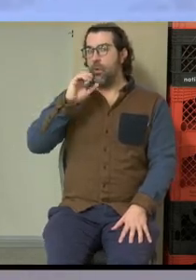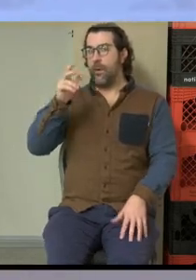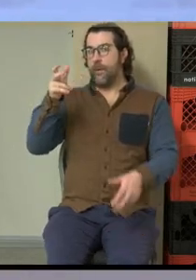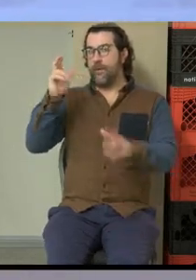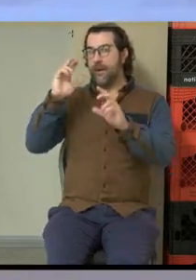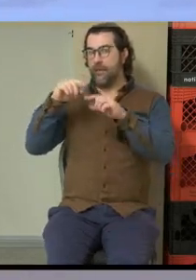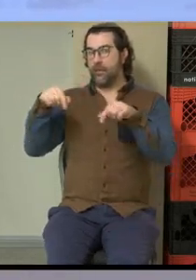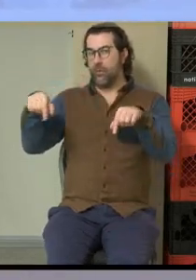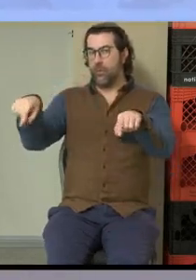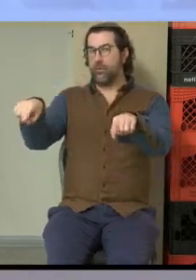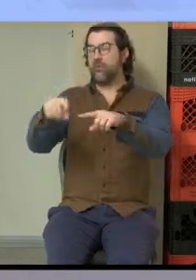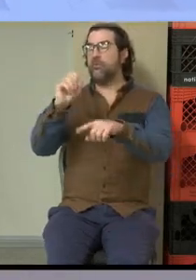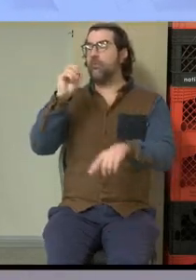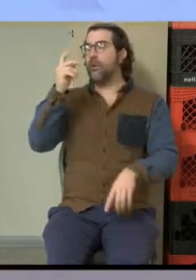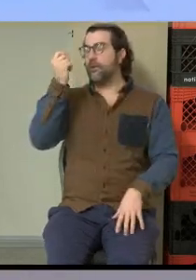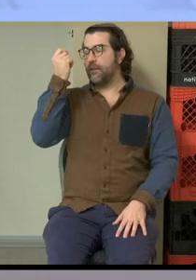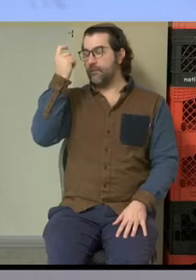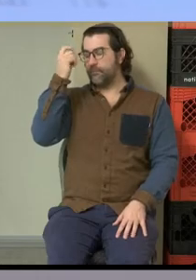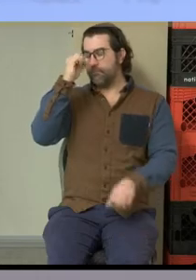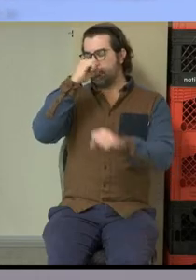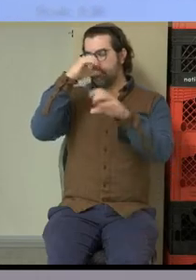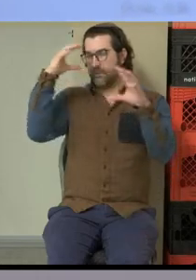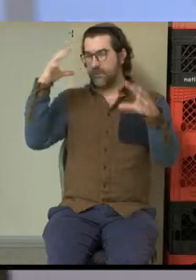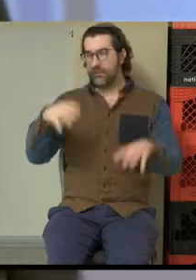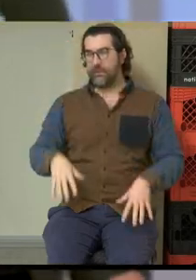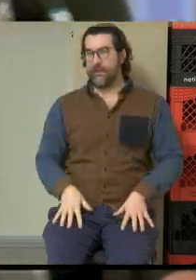basketball court. Okay, that helps. Sure.